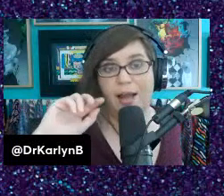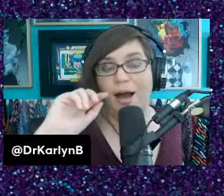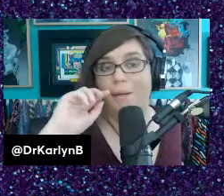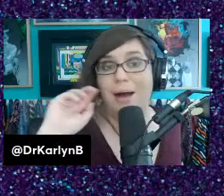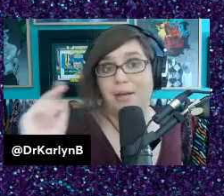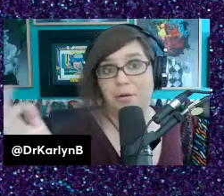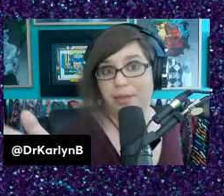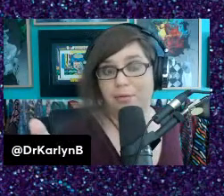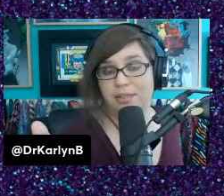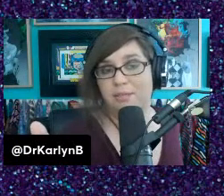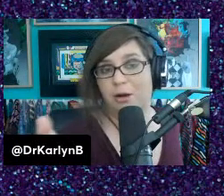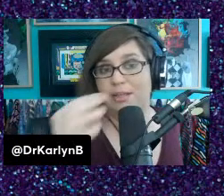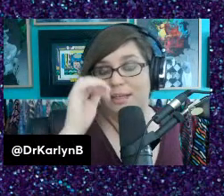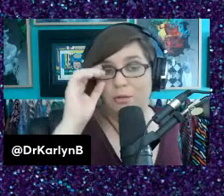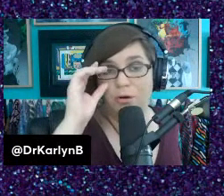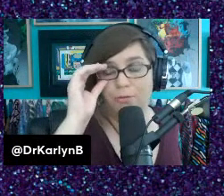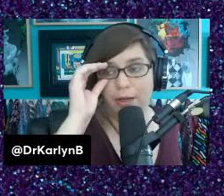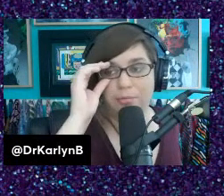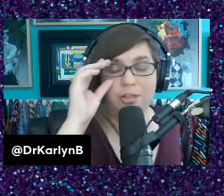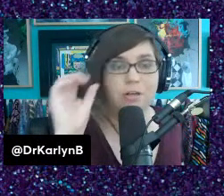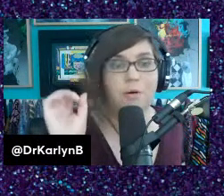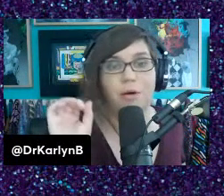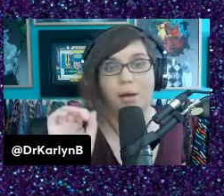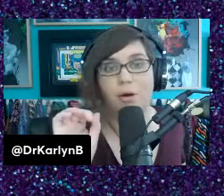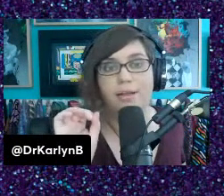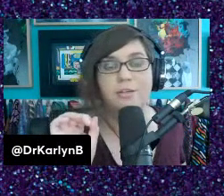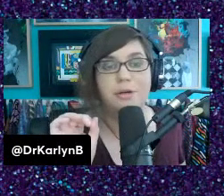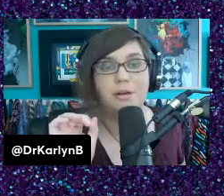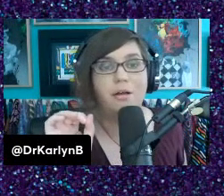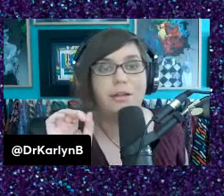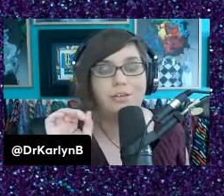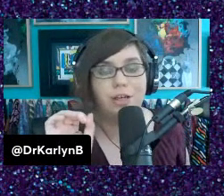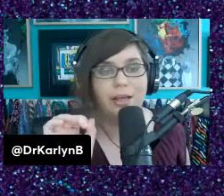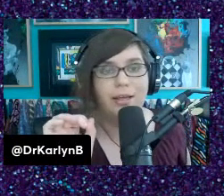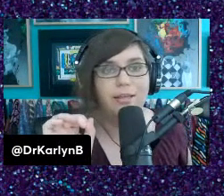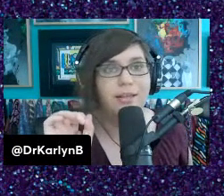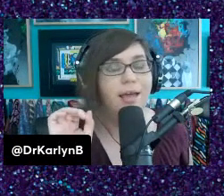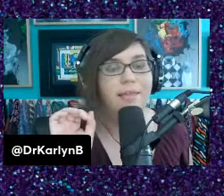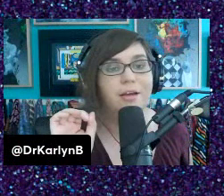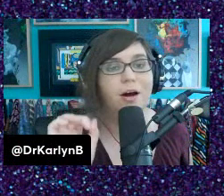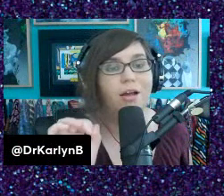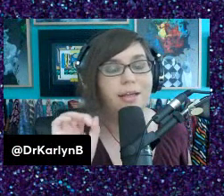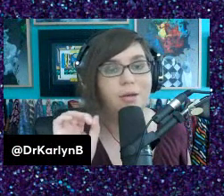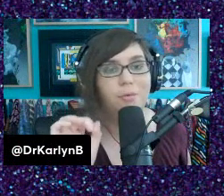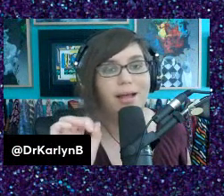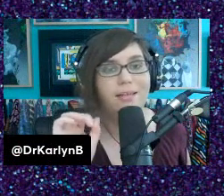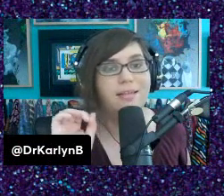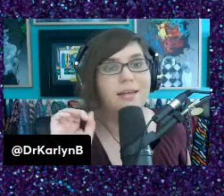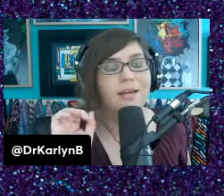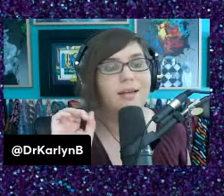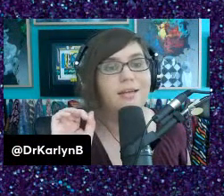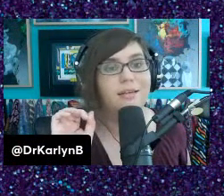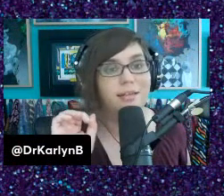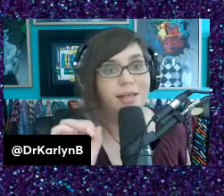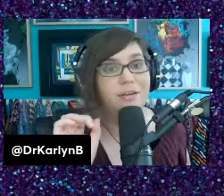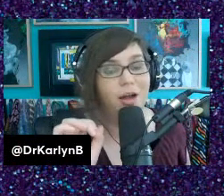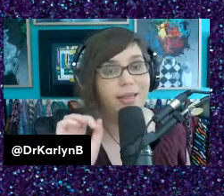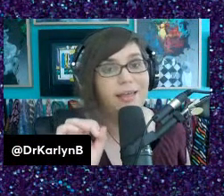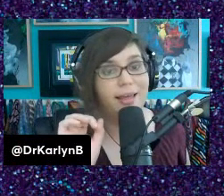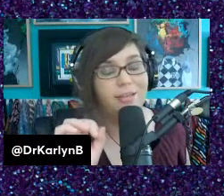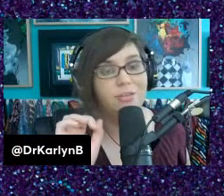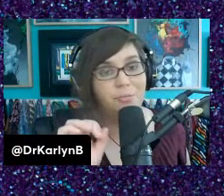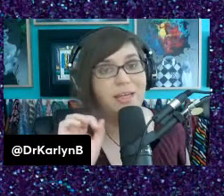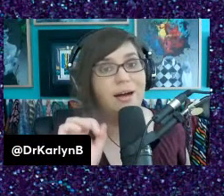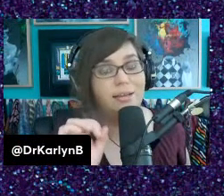Kanye. I don't think it was the smartest thing in the world for him to do. But what I want us to acknowledge is that Kanye West did not